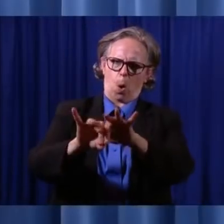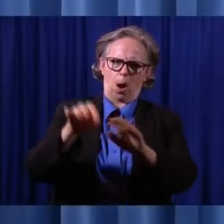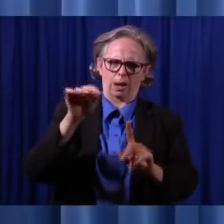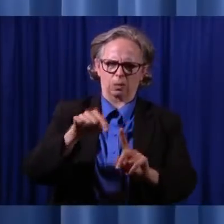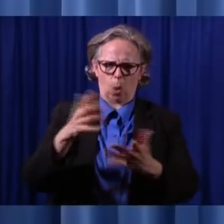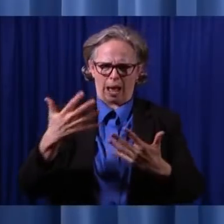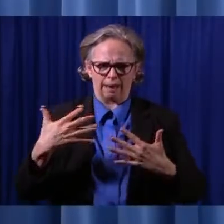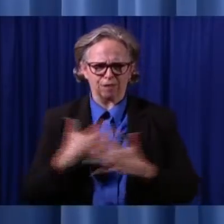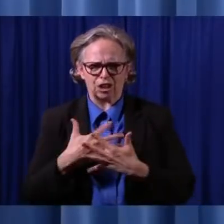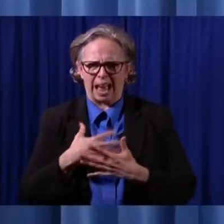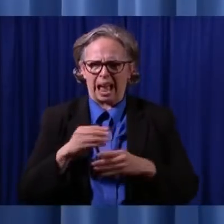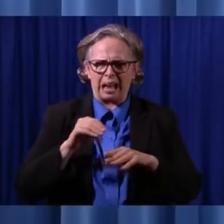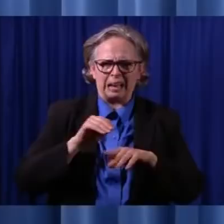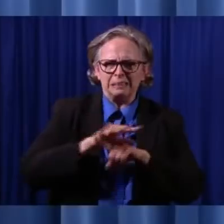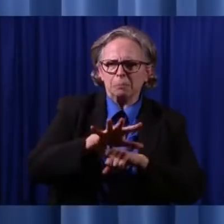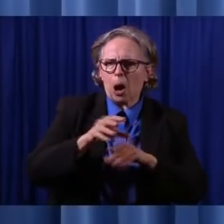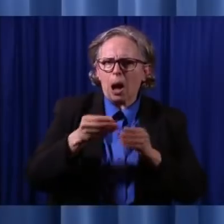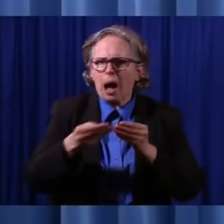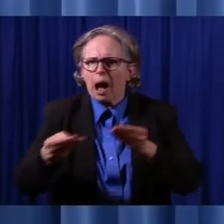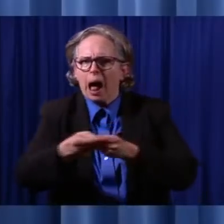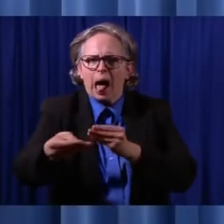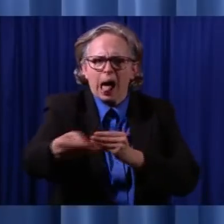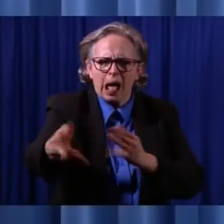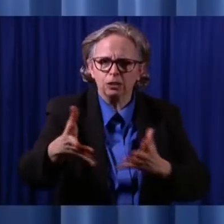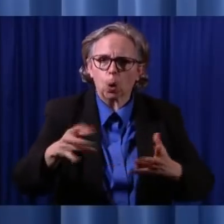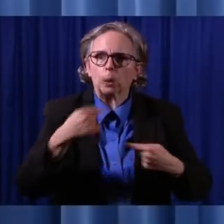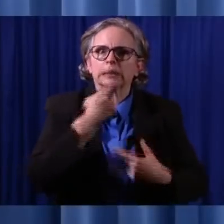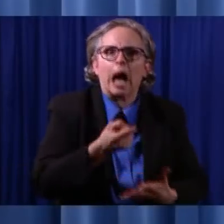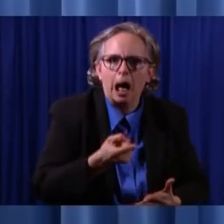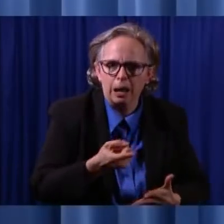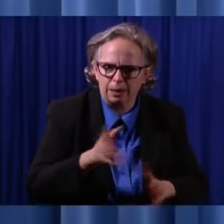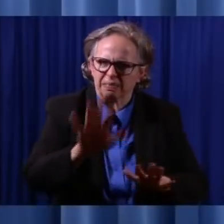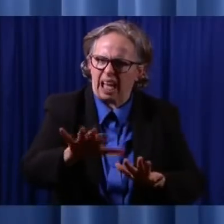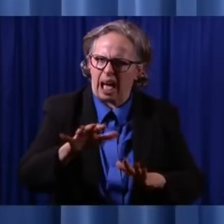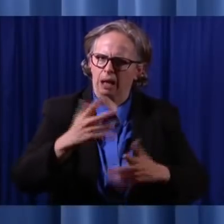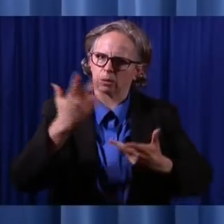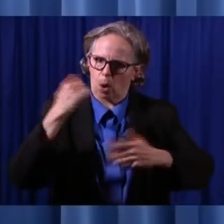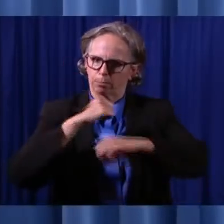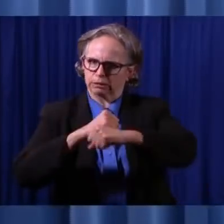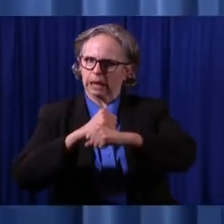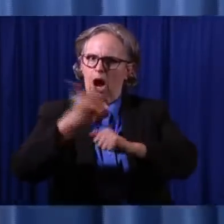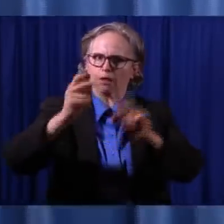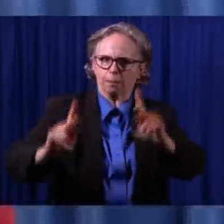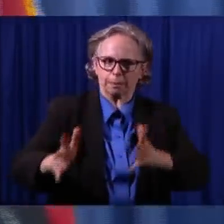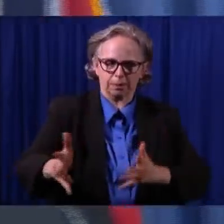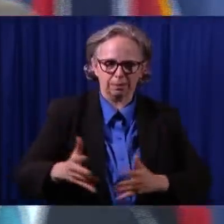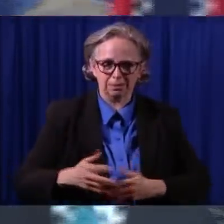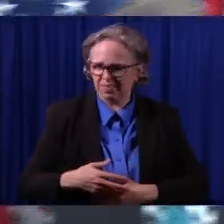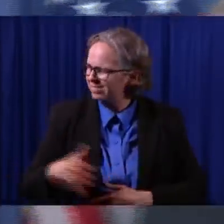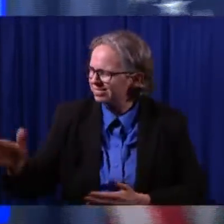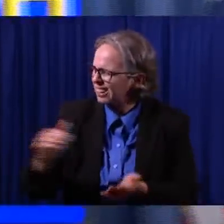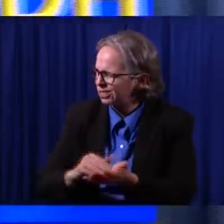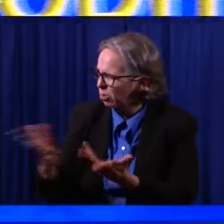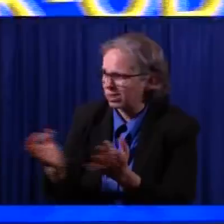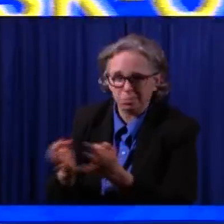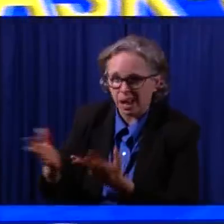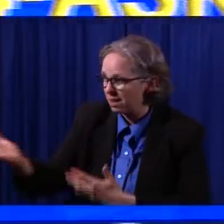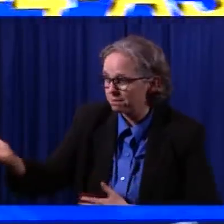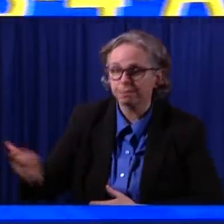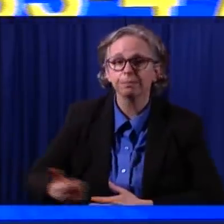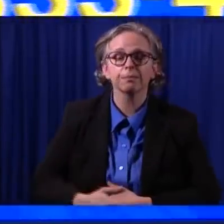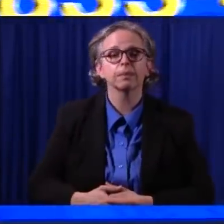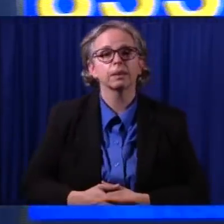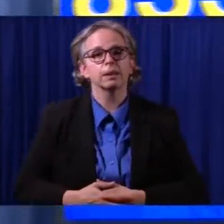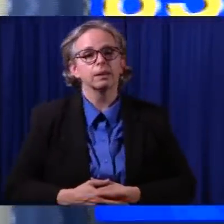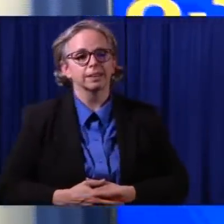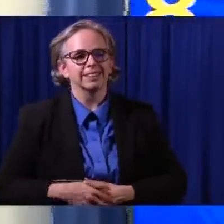be able to tell who those people are. I don't know, Dr. Acton, if you want to add anything to that. Yeah, that's right. And